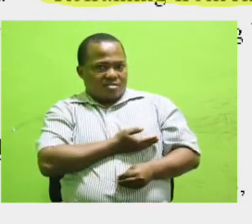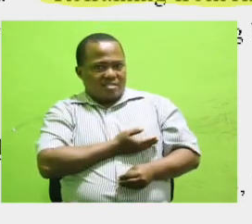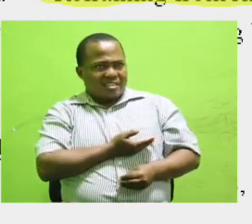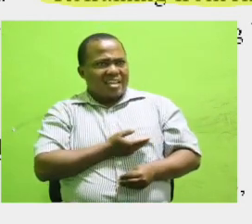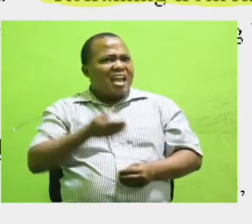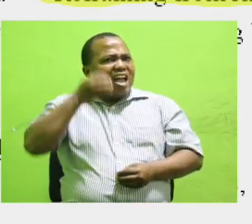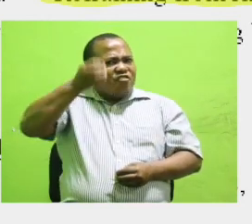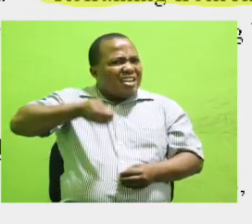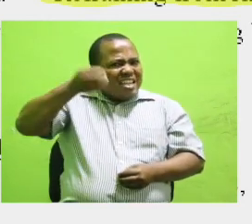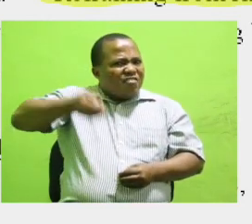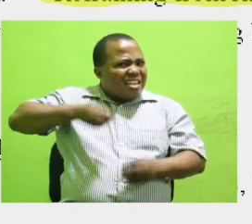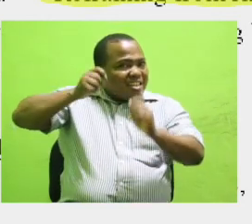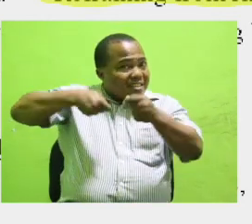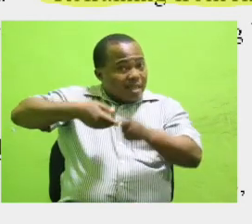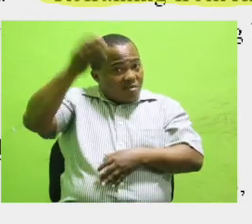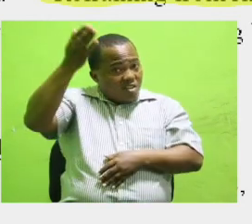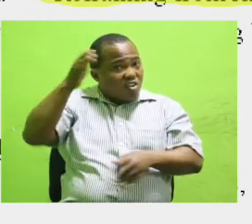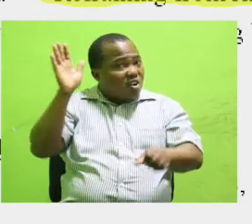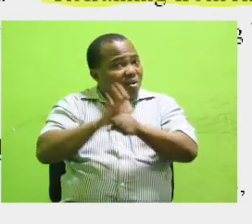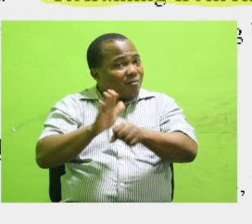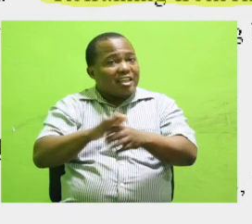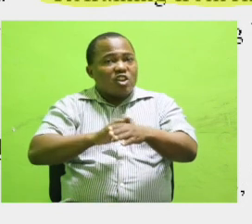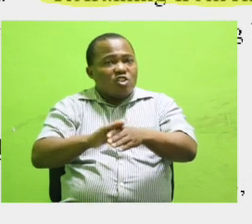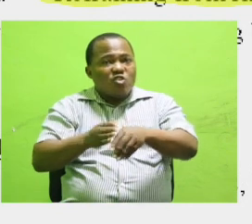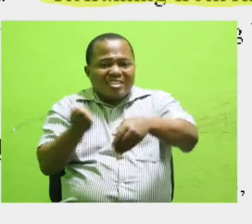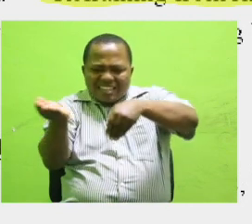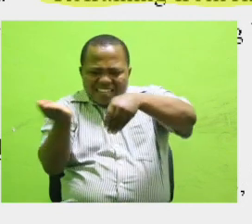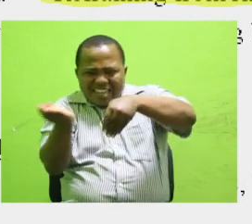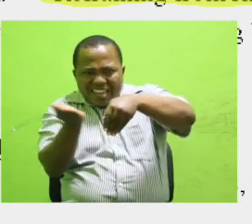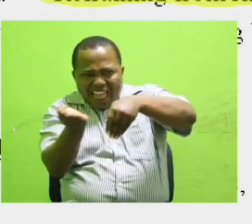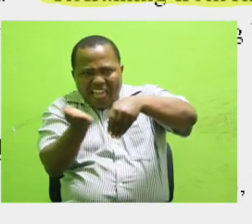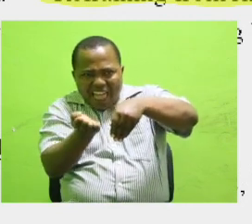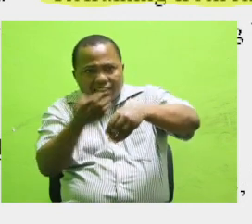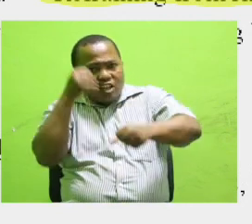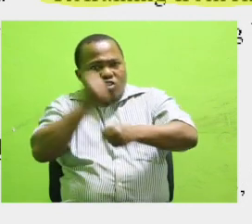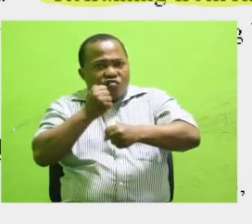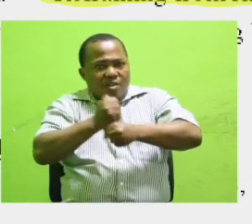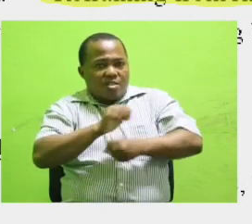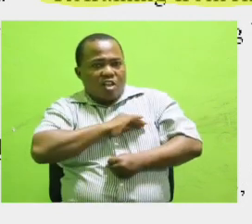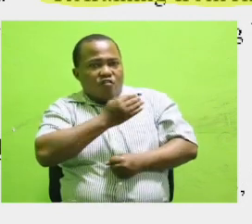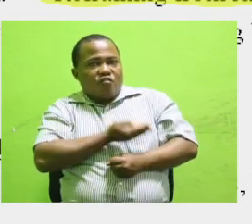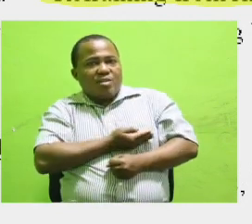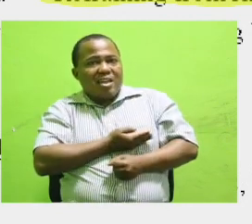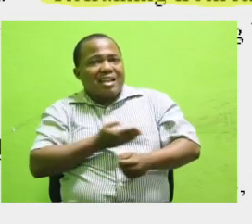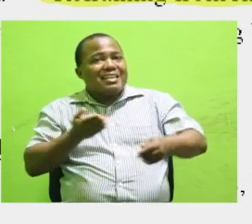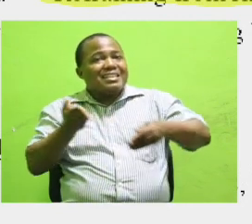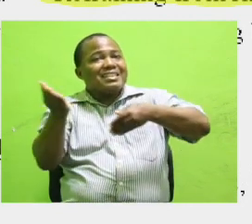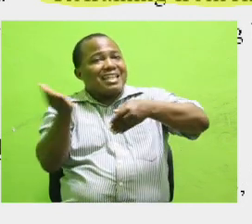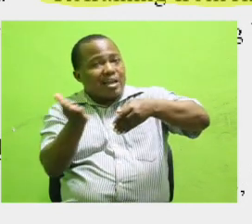HIV AIDS. How? For instance, if your friend is using a razor